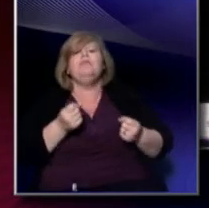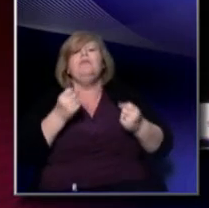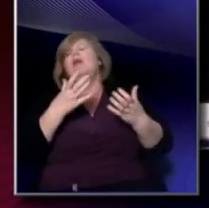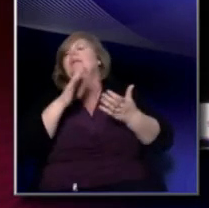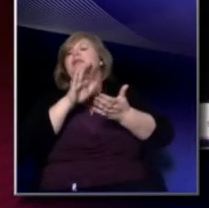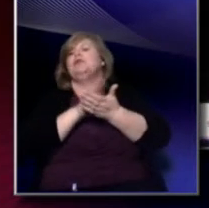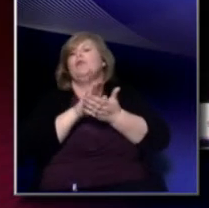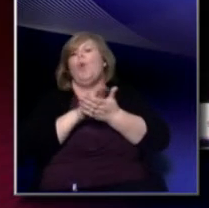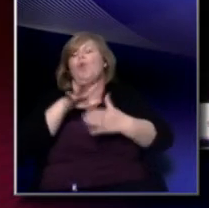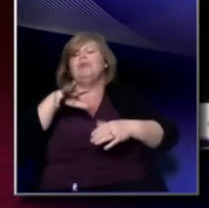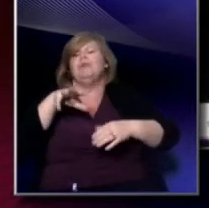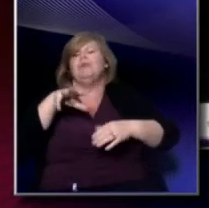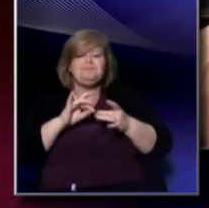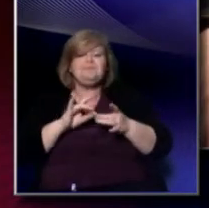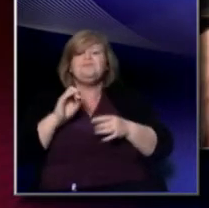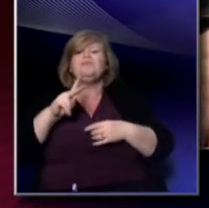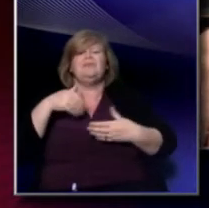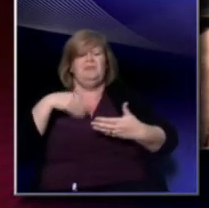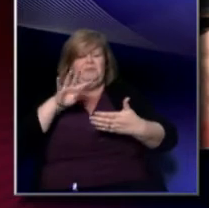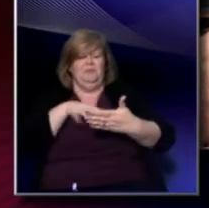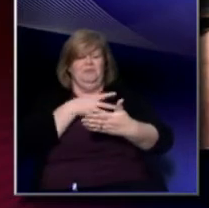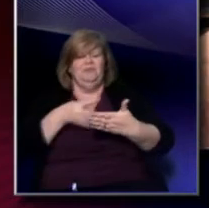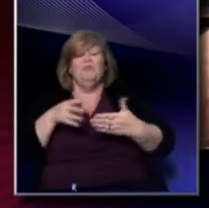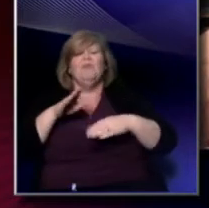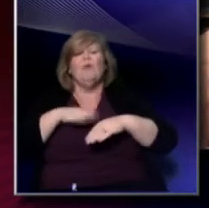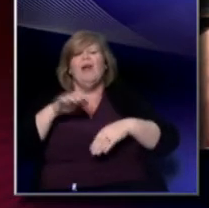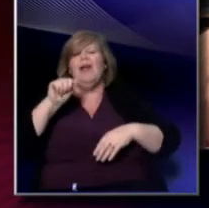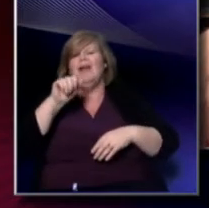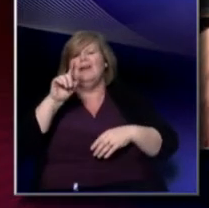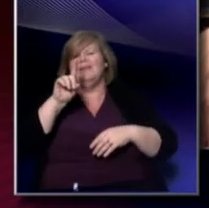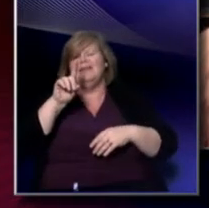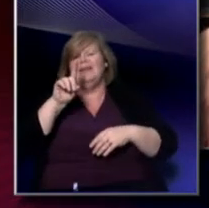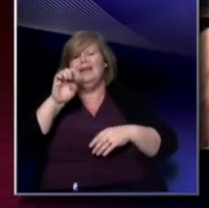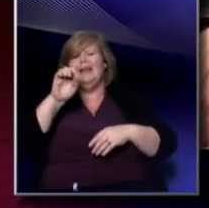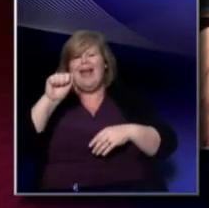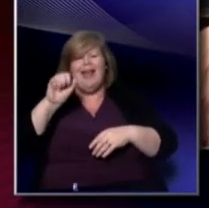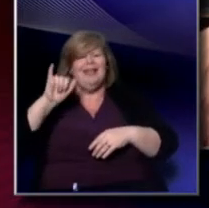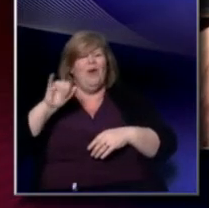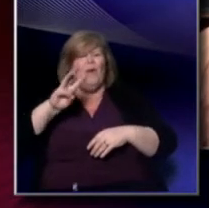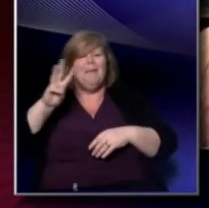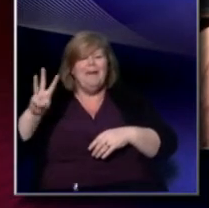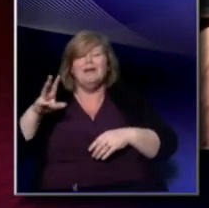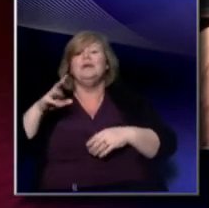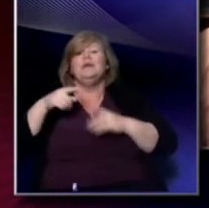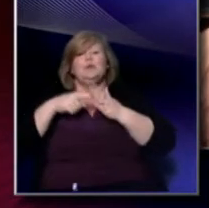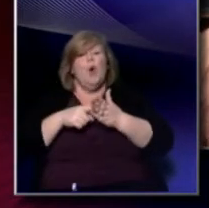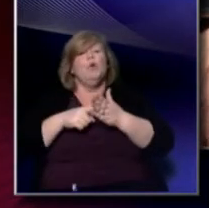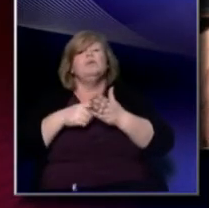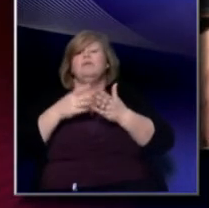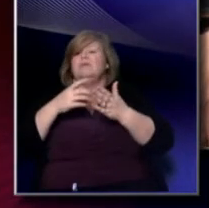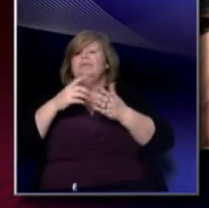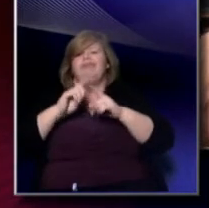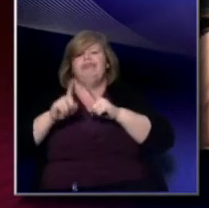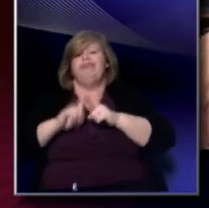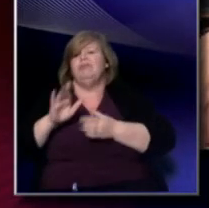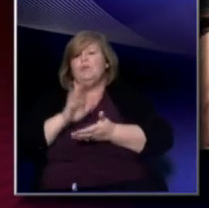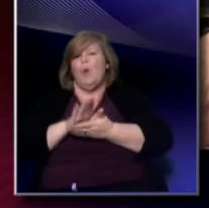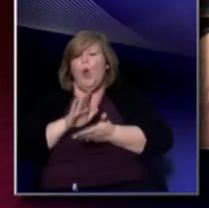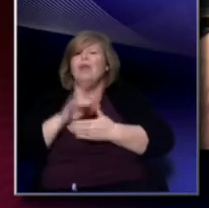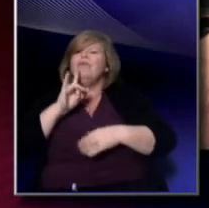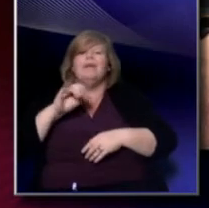in that 5% of the page that shows all the schools that are in? I honestly haven't looked at that because I've just been concerned